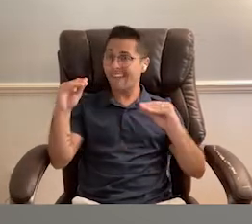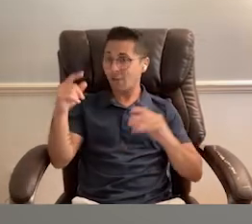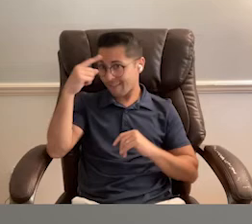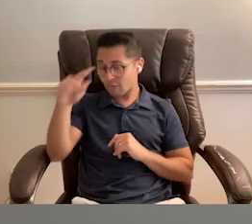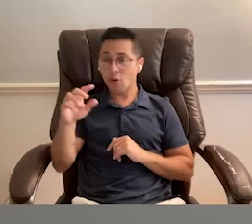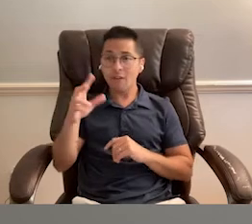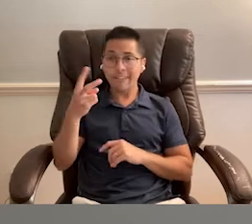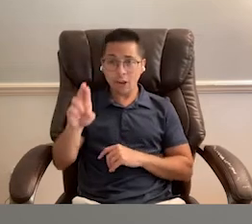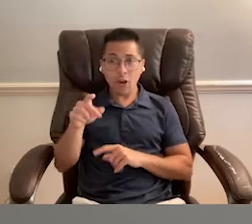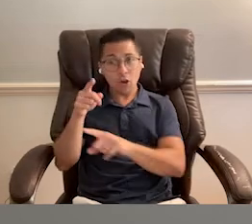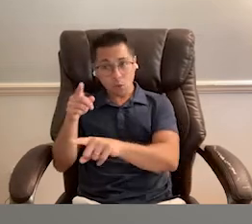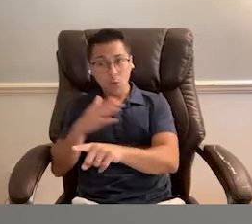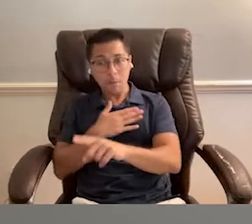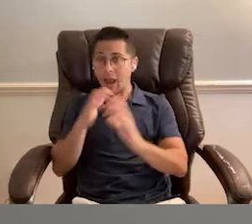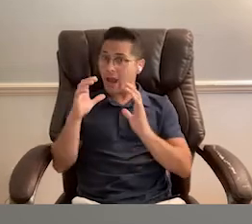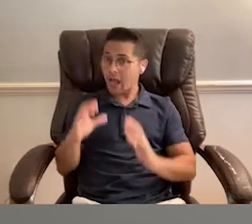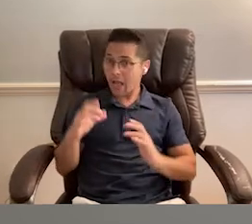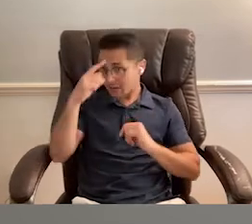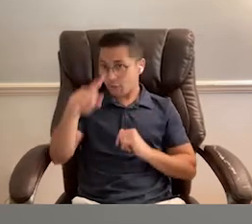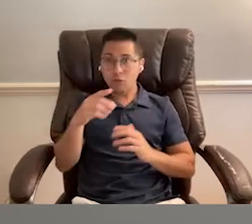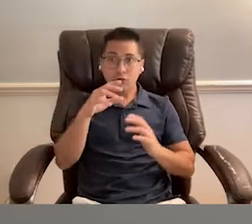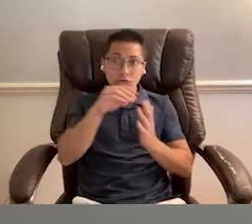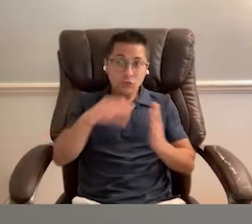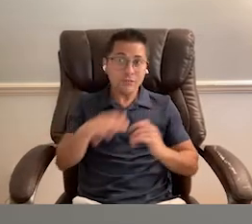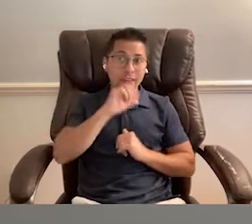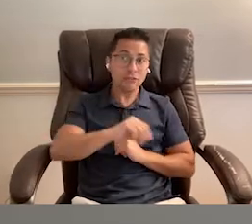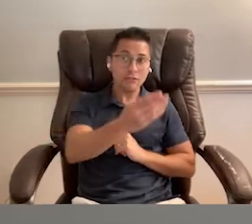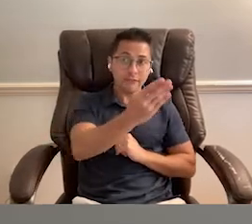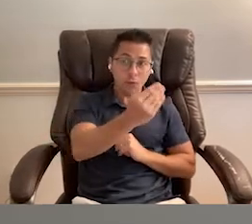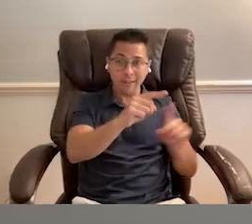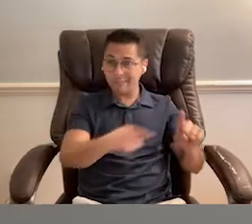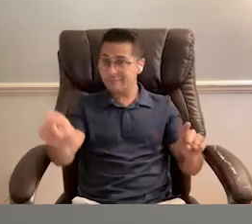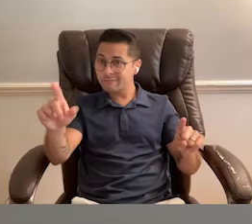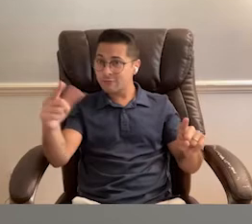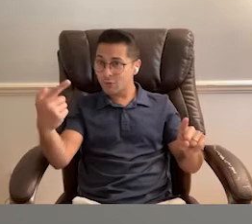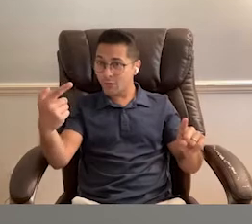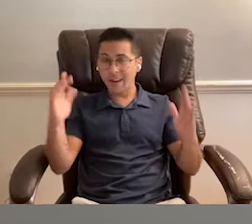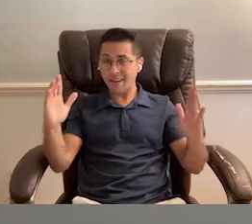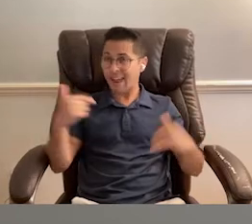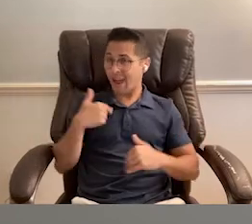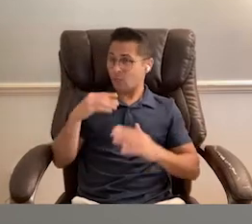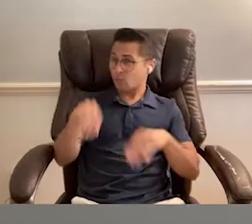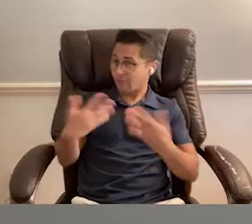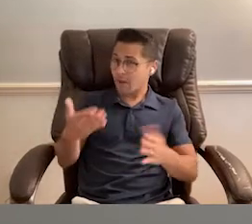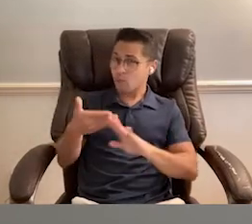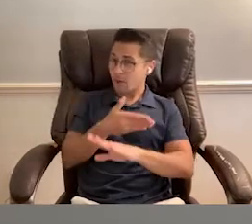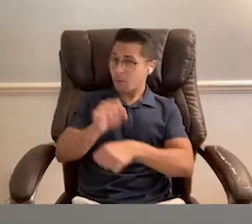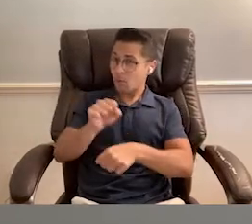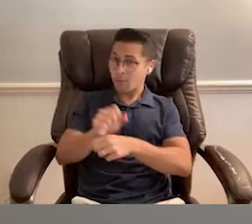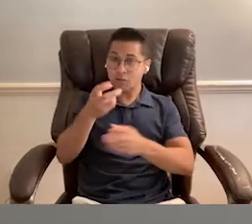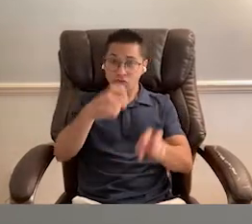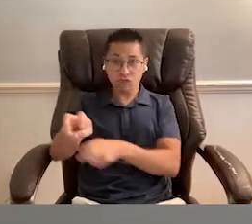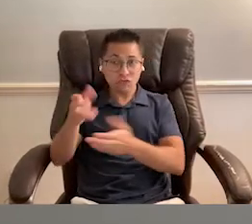vocational rehabilitation and you were my class of students aged 14 to 21, and I was providing those pre-employment transition services,